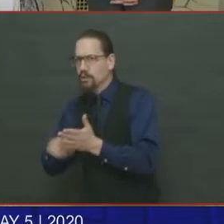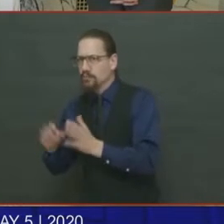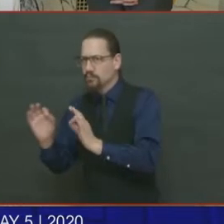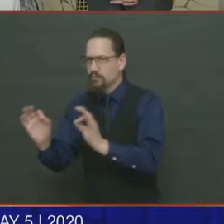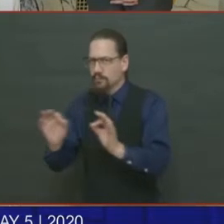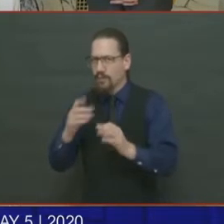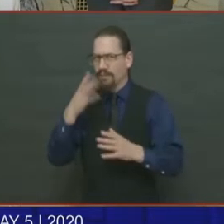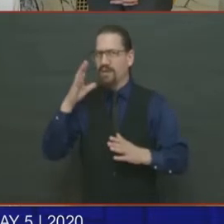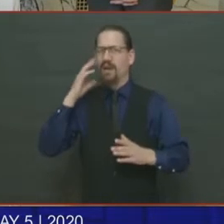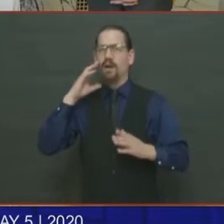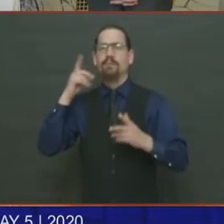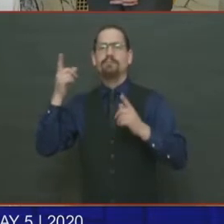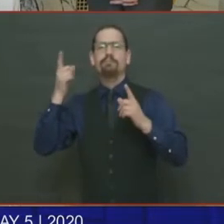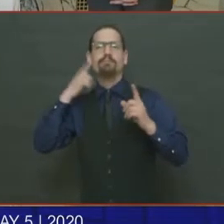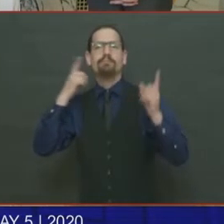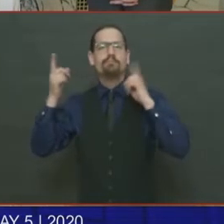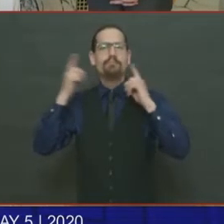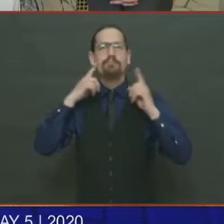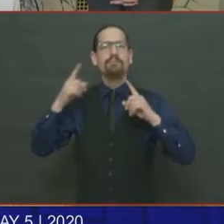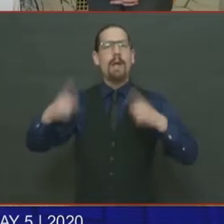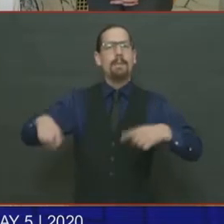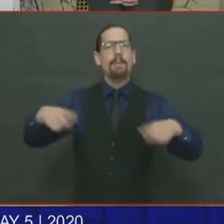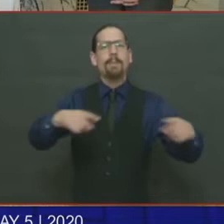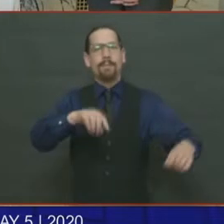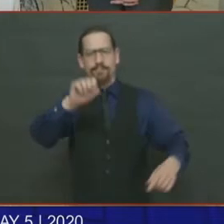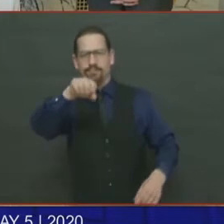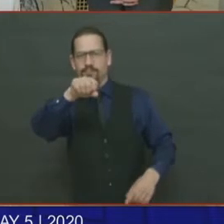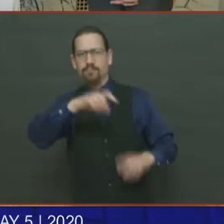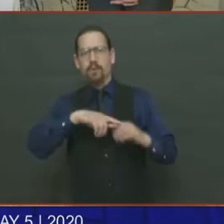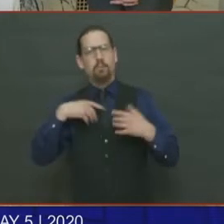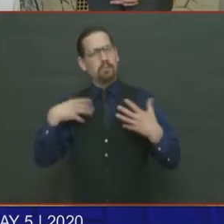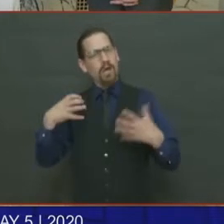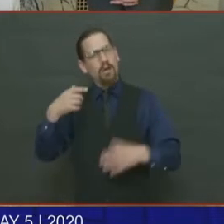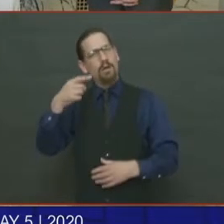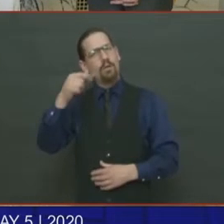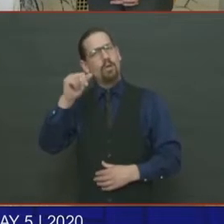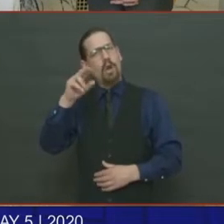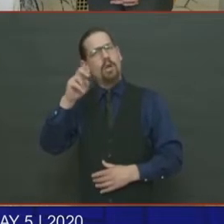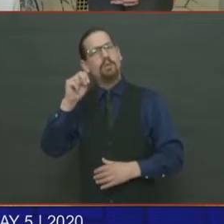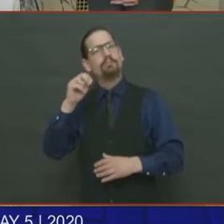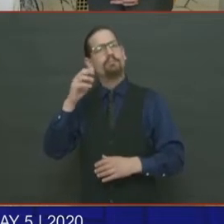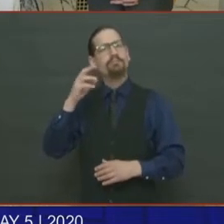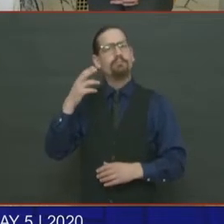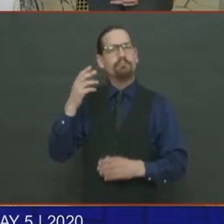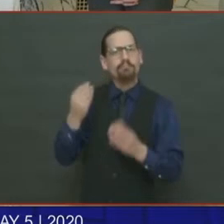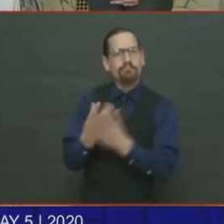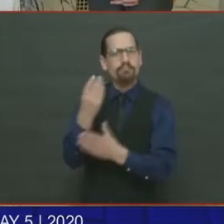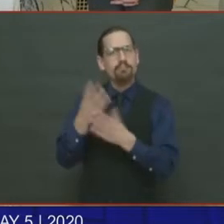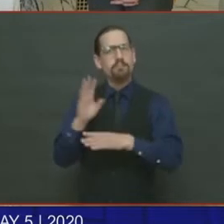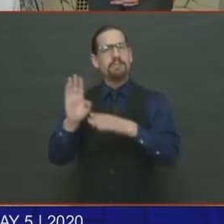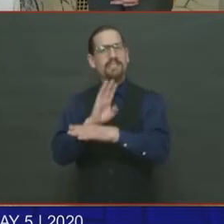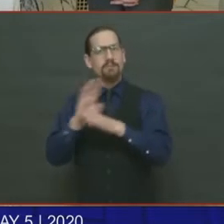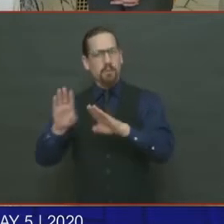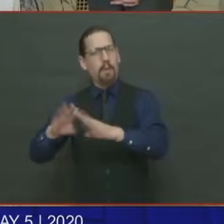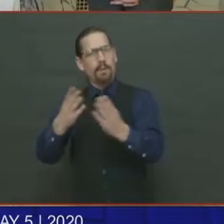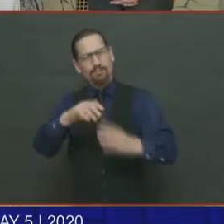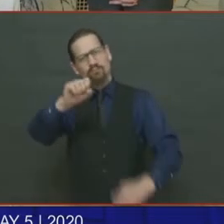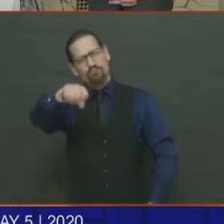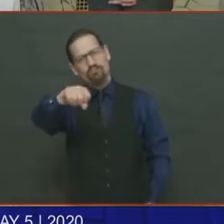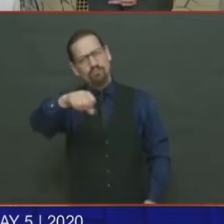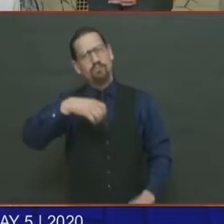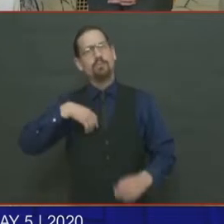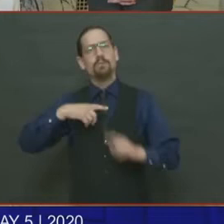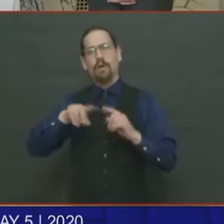want the garden centers to be in business and to be selling. So check out the DEM website, and I promise I'll check this